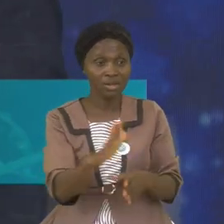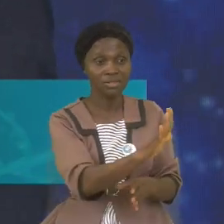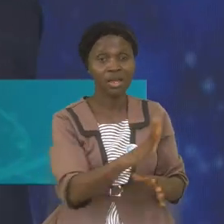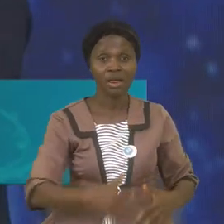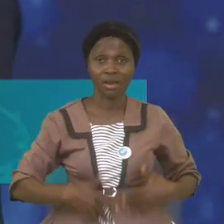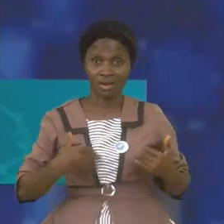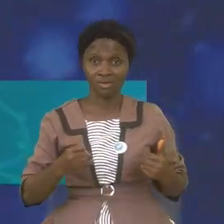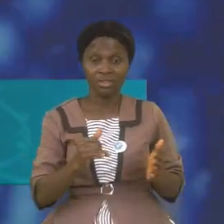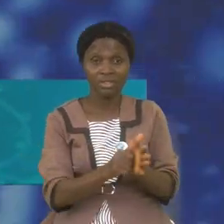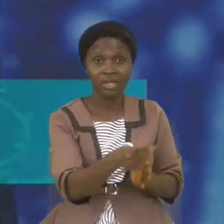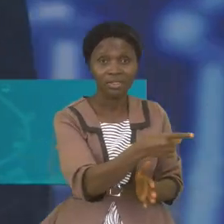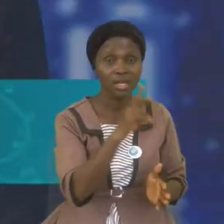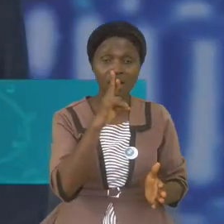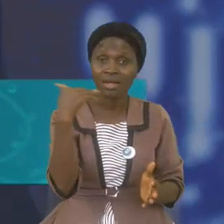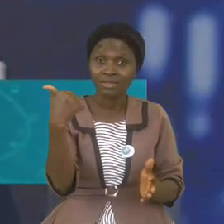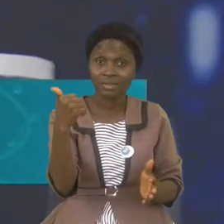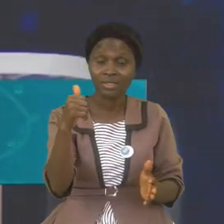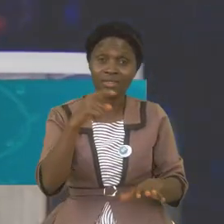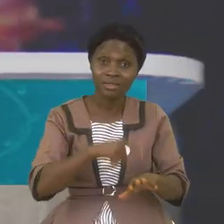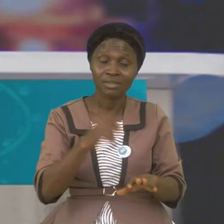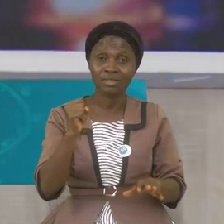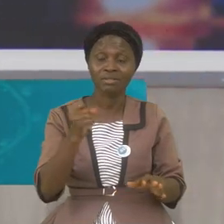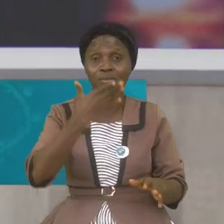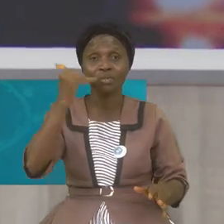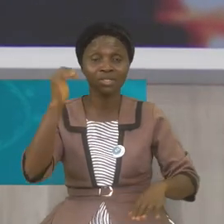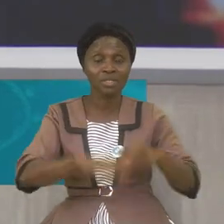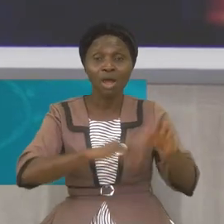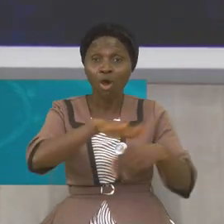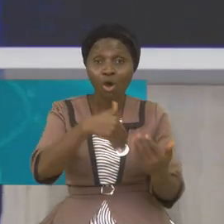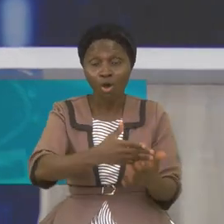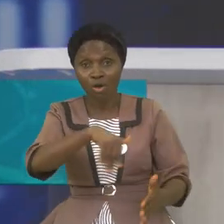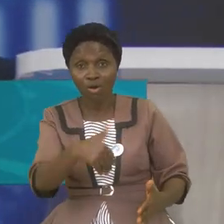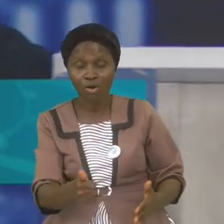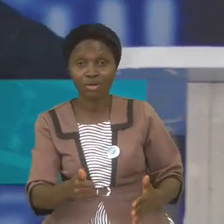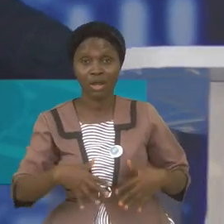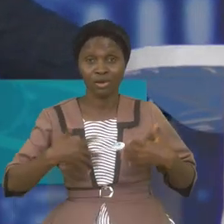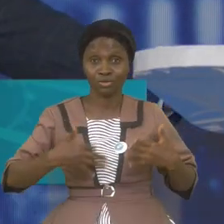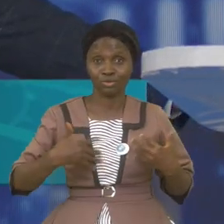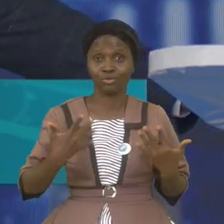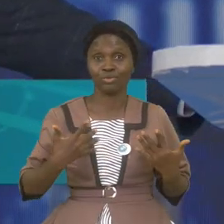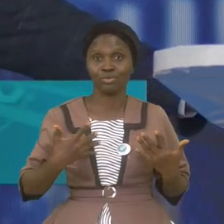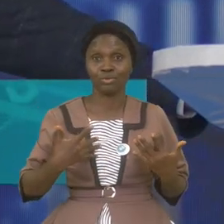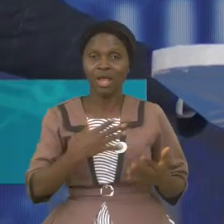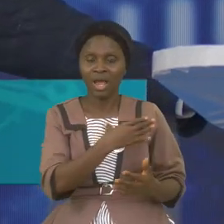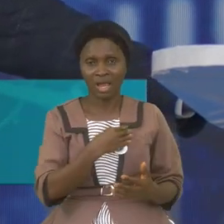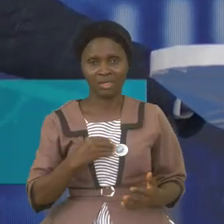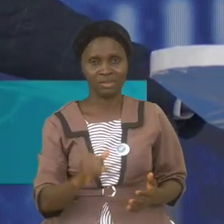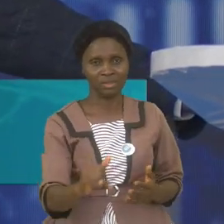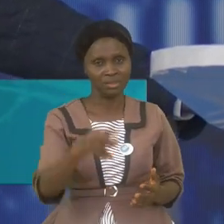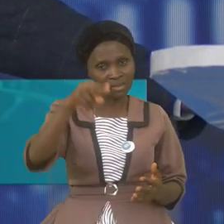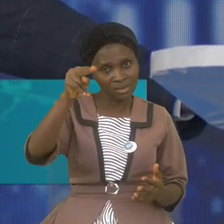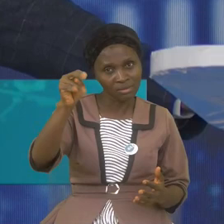times better than all the people, and he seemed to appreciate that for a moment. His heart remained